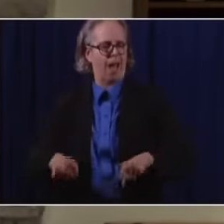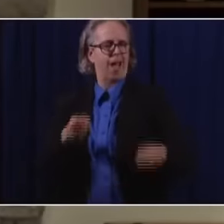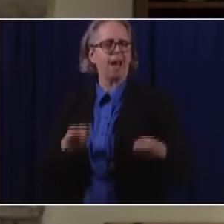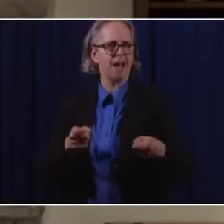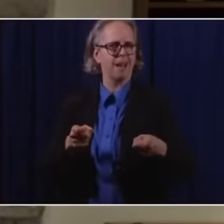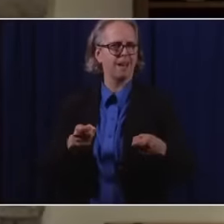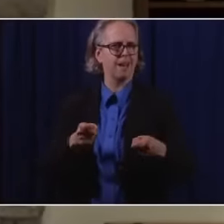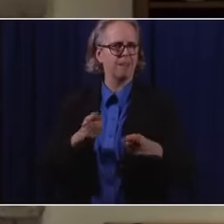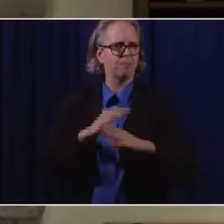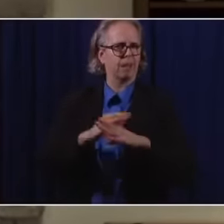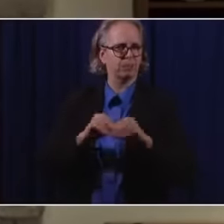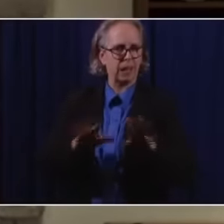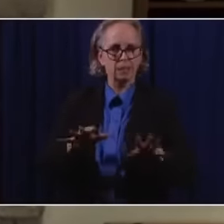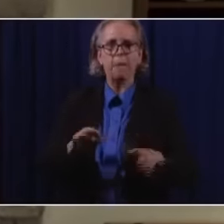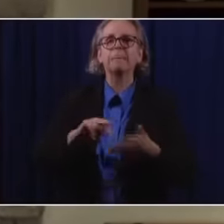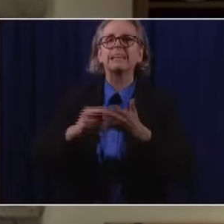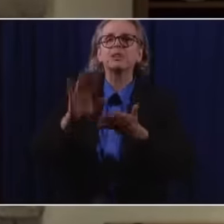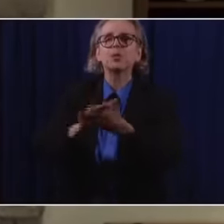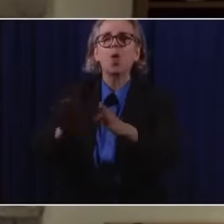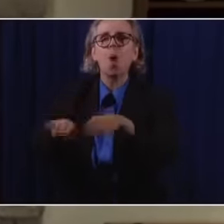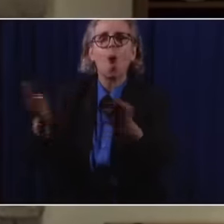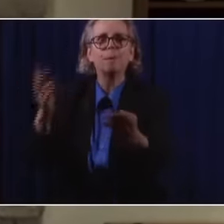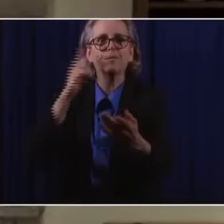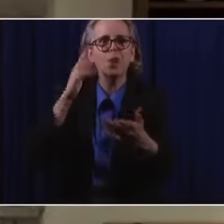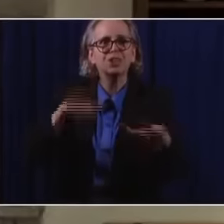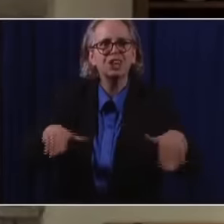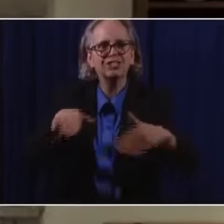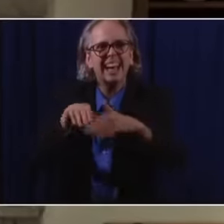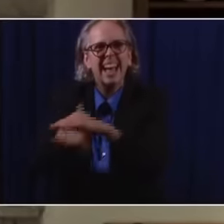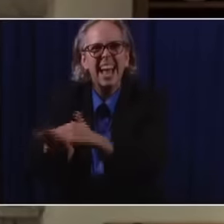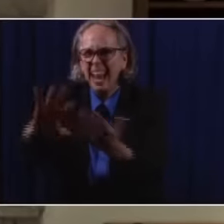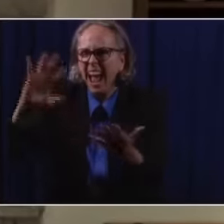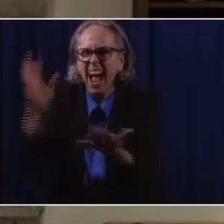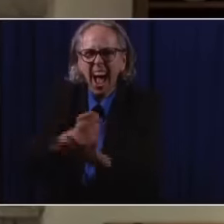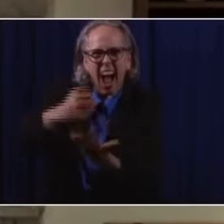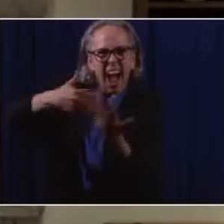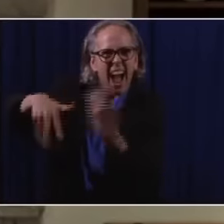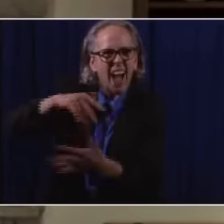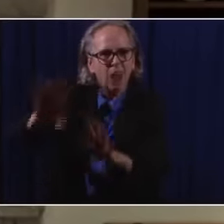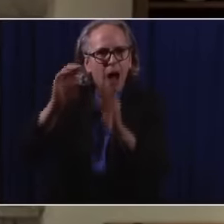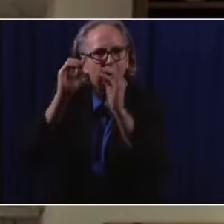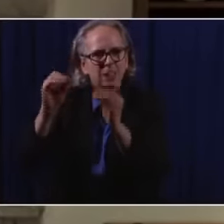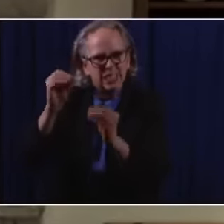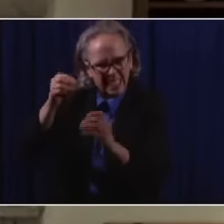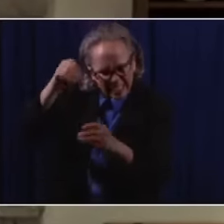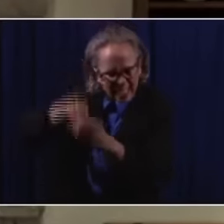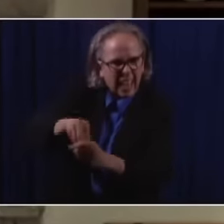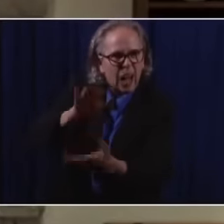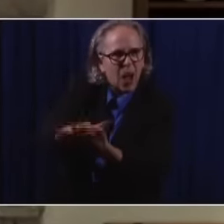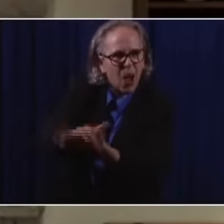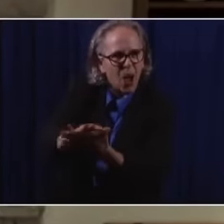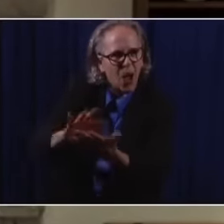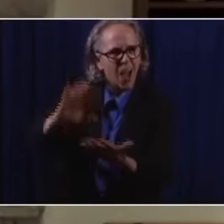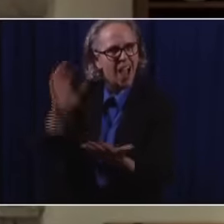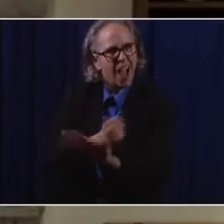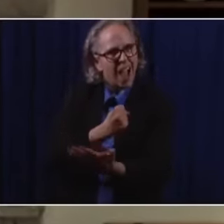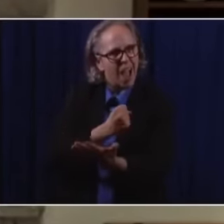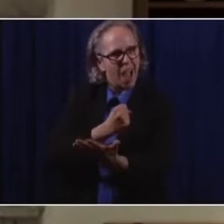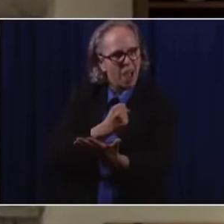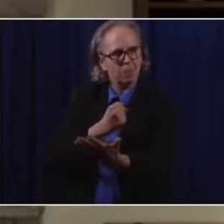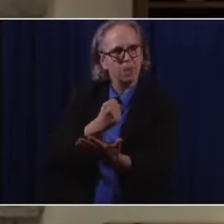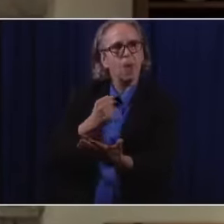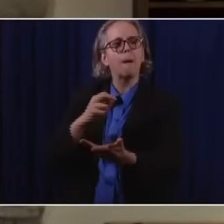school, and we'll be able to give them the education that we really owe them. And that's what this